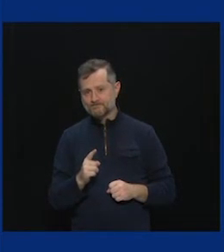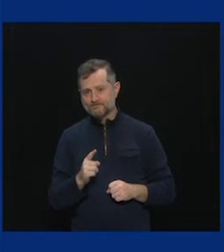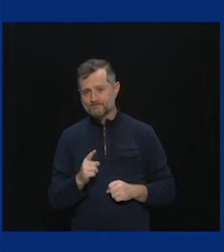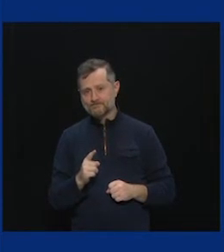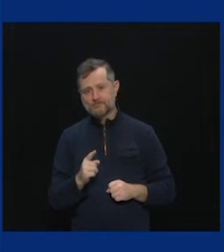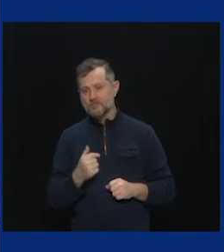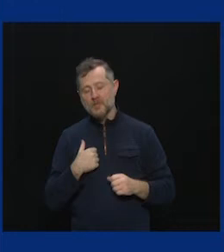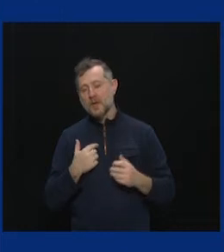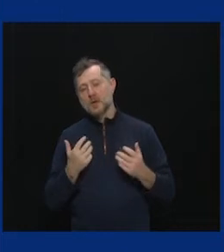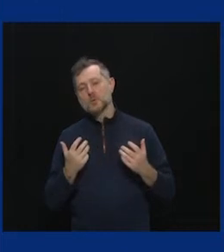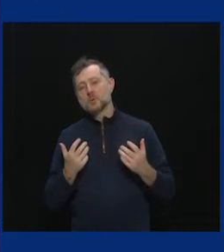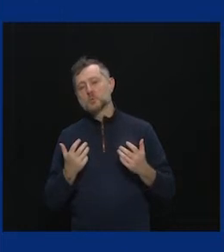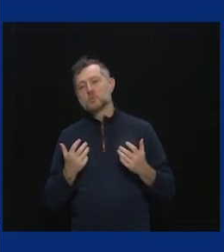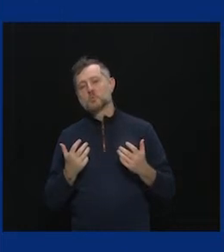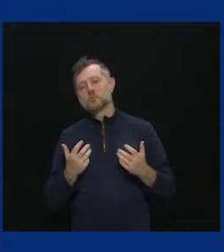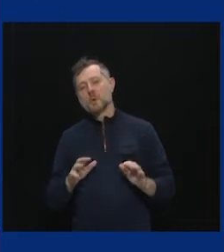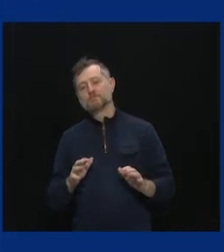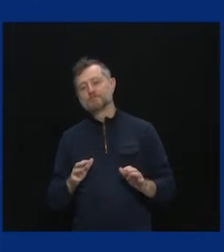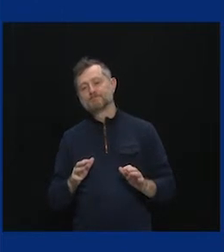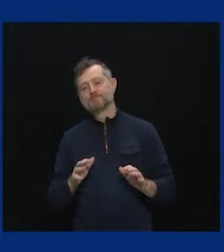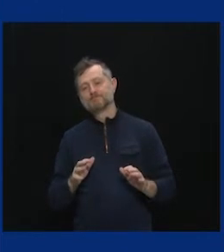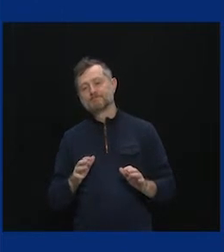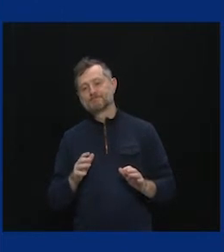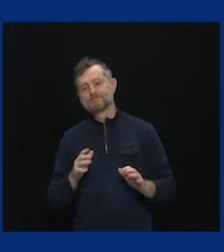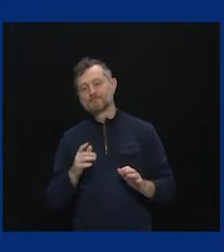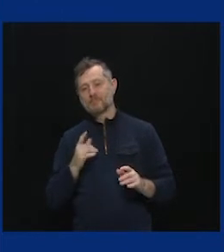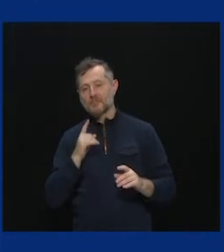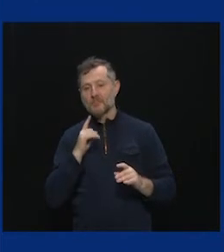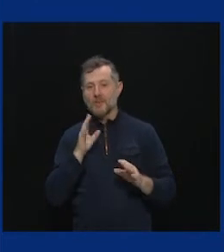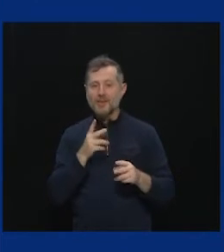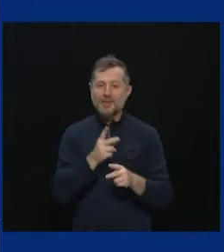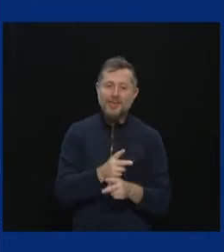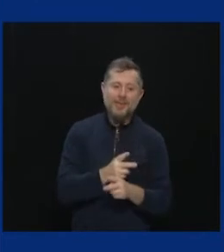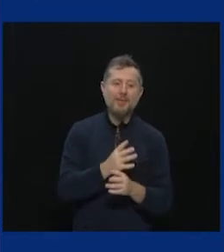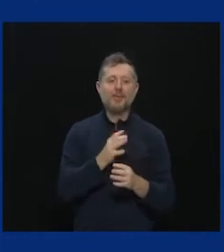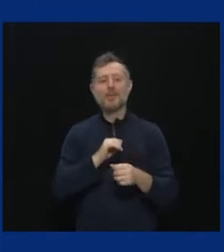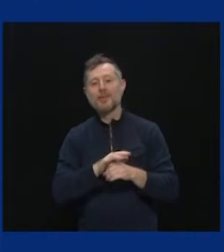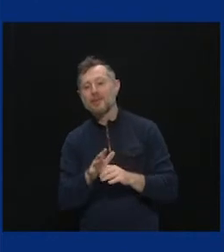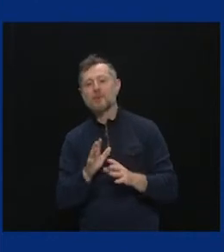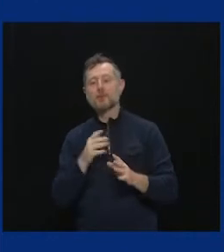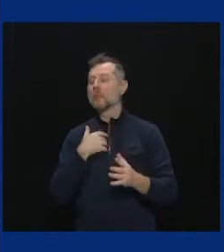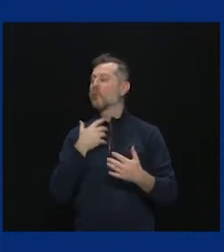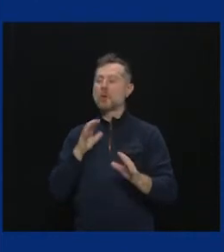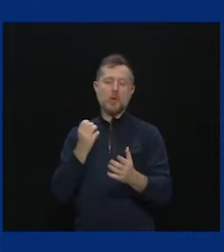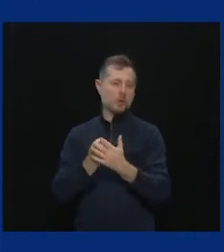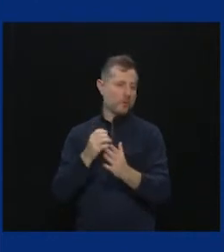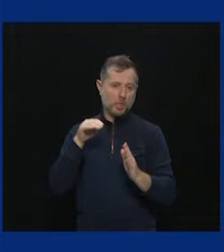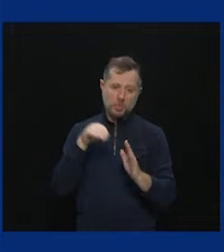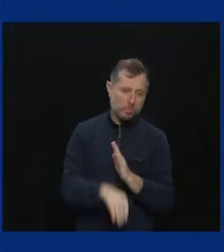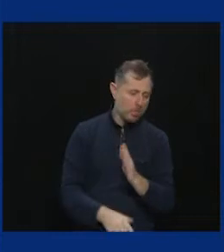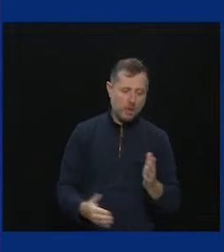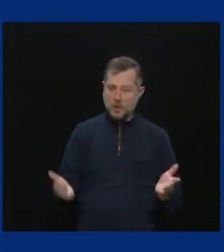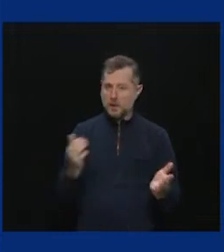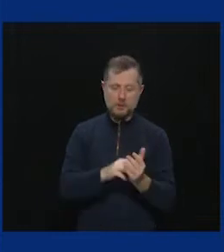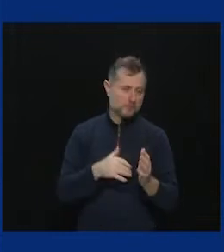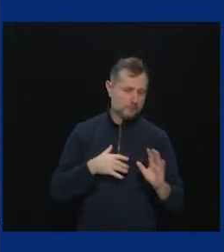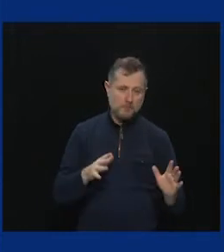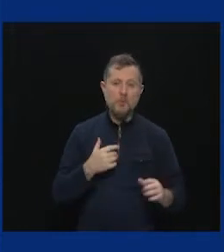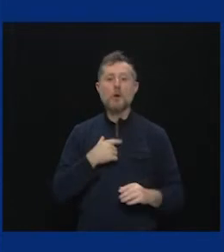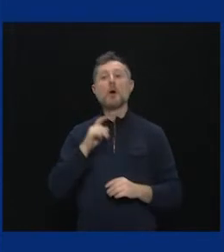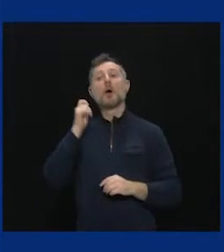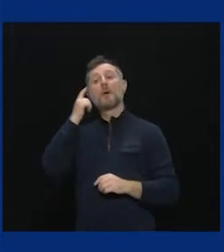again, 100%. Governor Hochul, thank you so much for all your